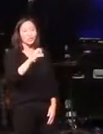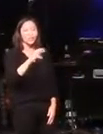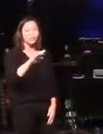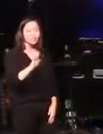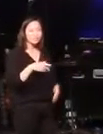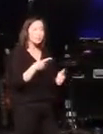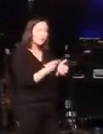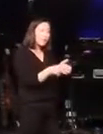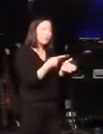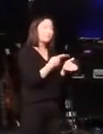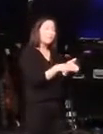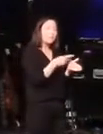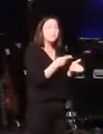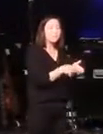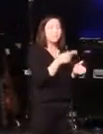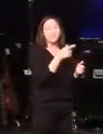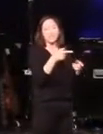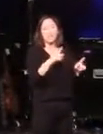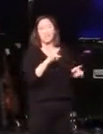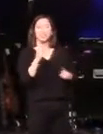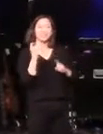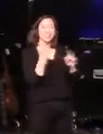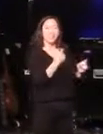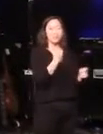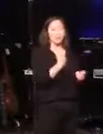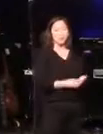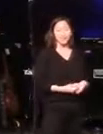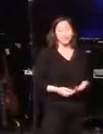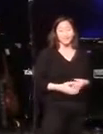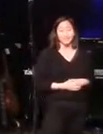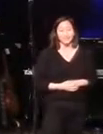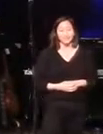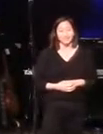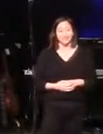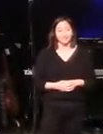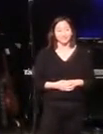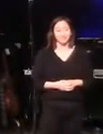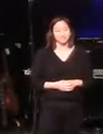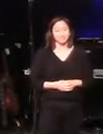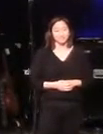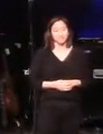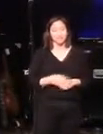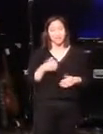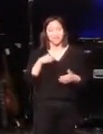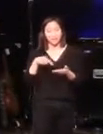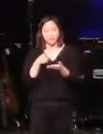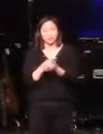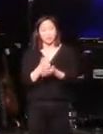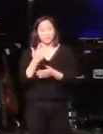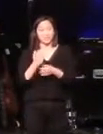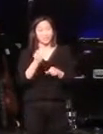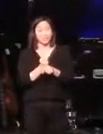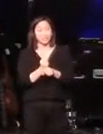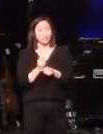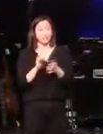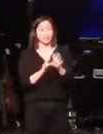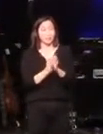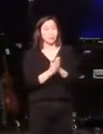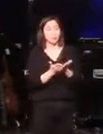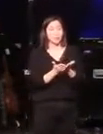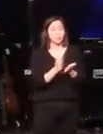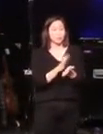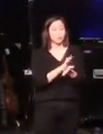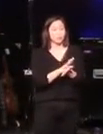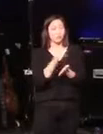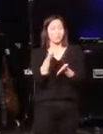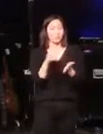I traveled for the school. I did all these things. Folks, I graduated, listen, of 5 years of Bible college with $1,000